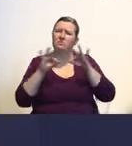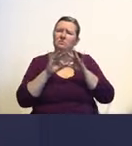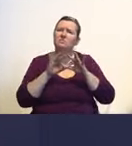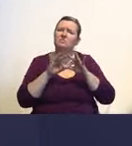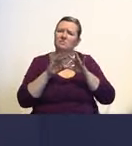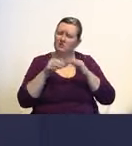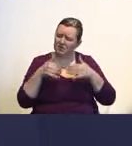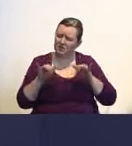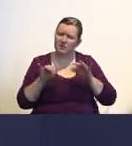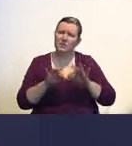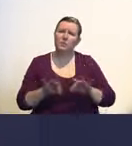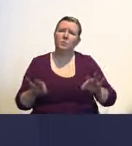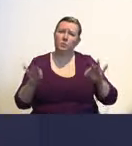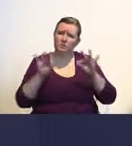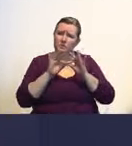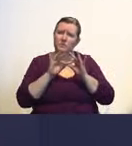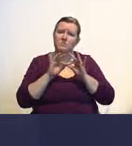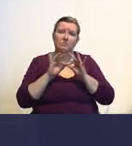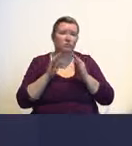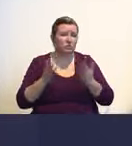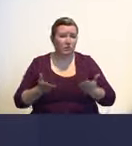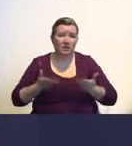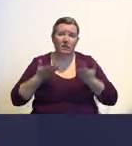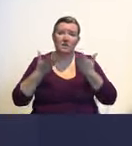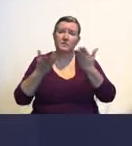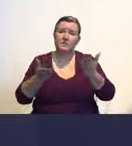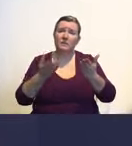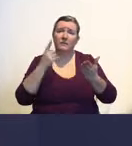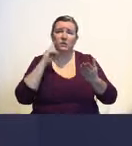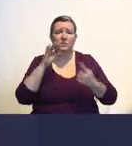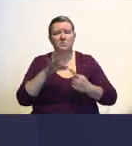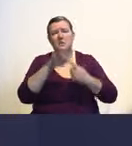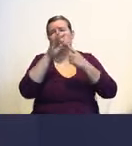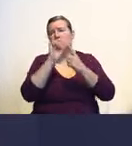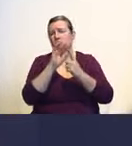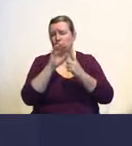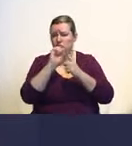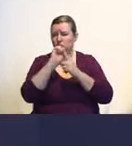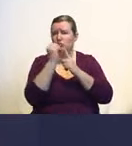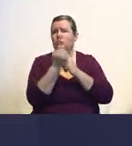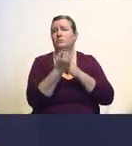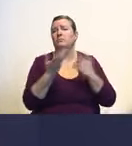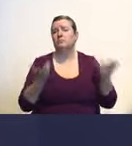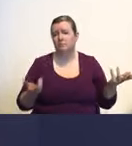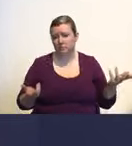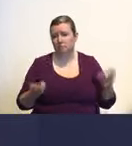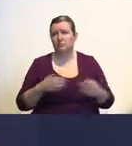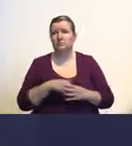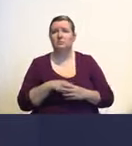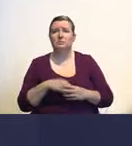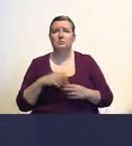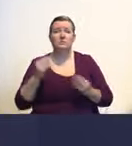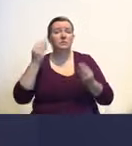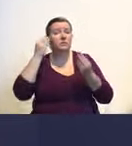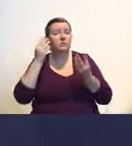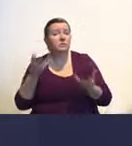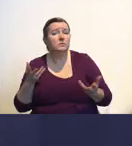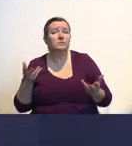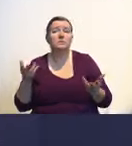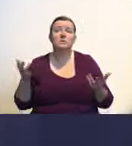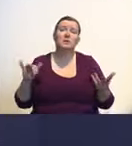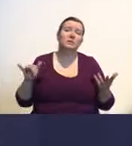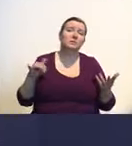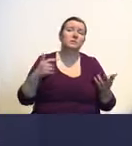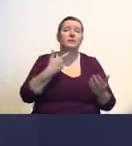COVID-19 and are recommended in certain circumstances. Those measures that include vaccination and